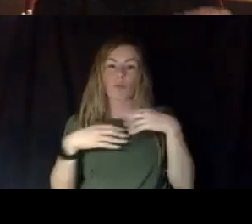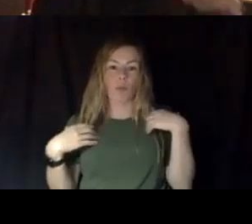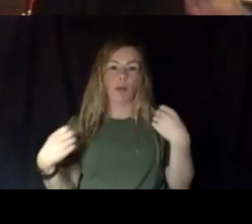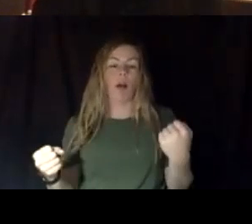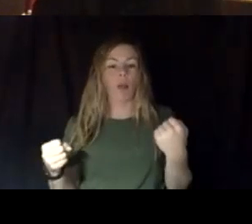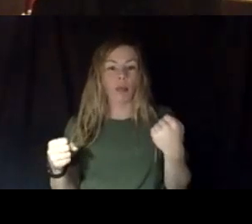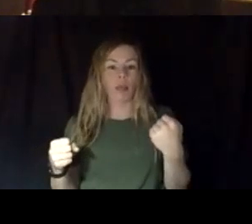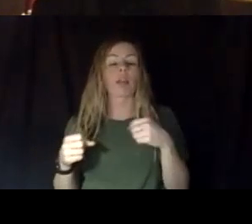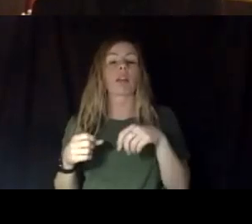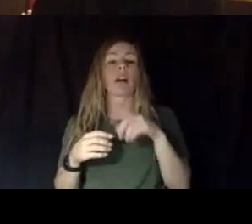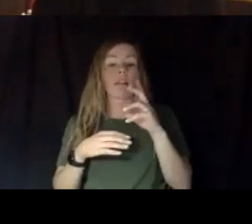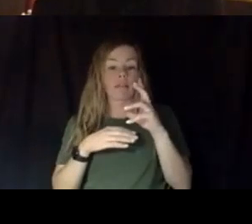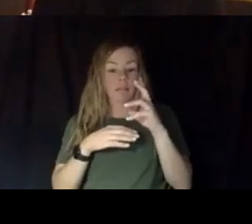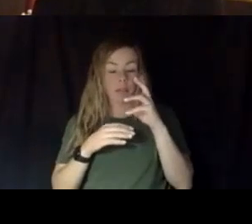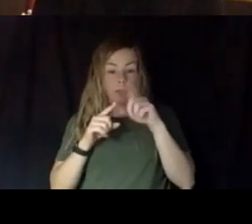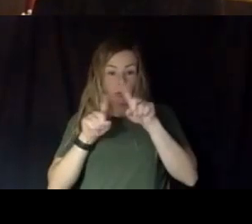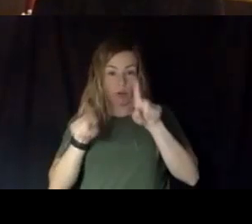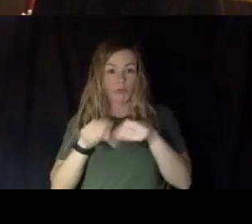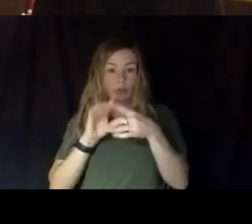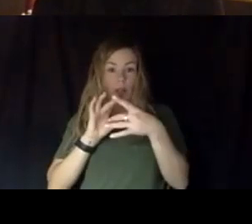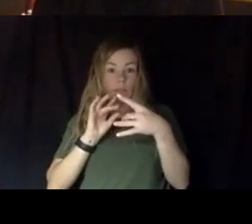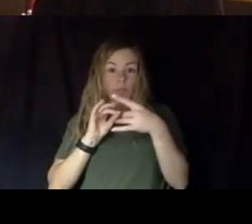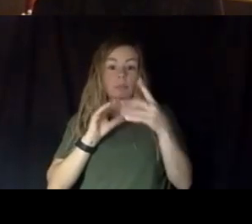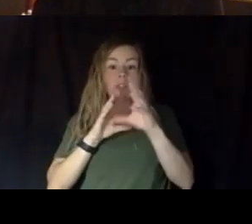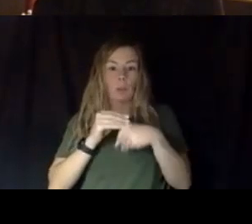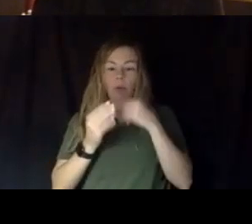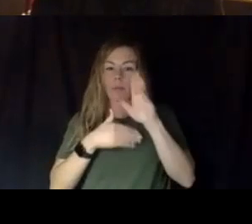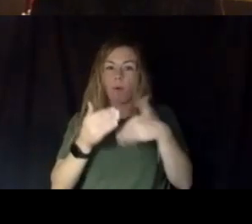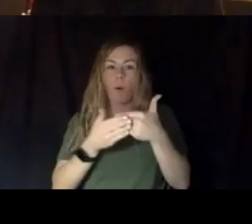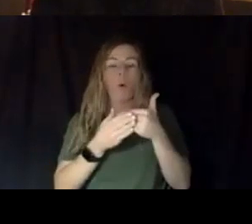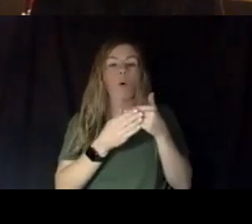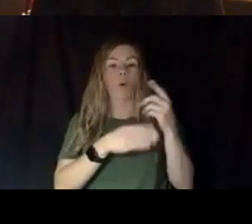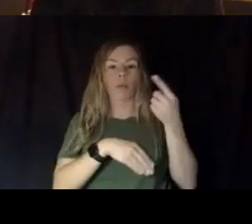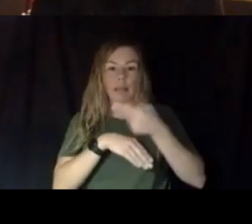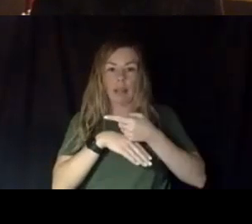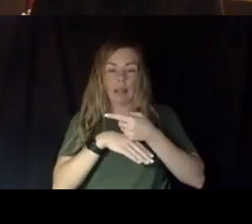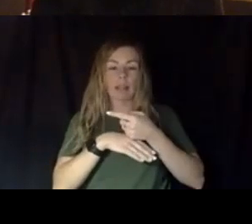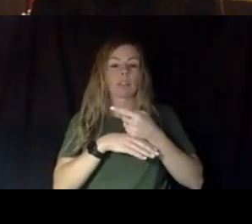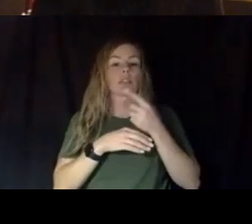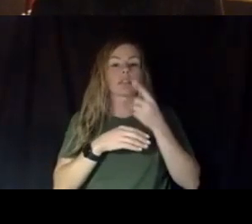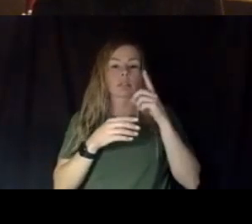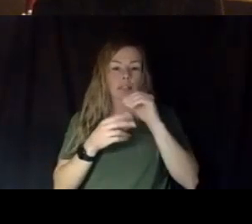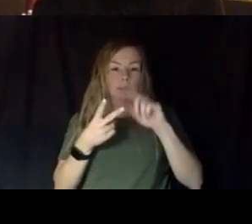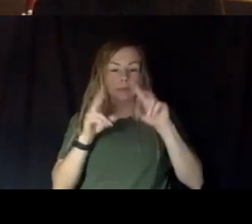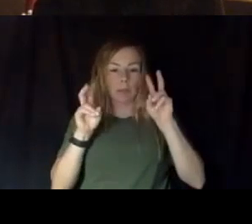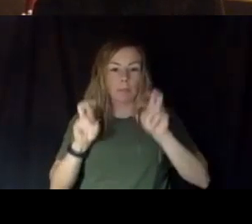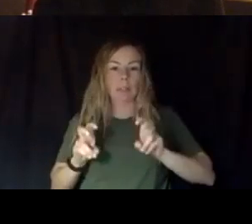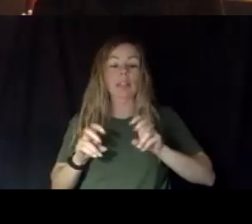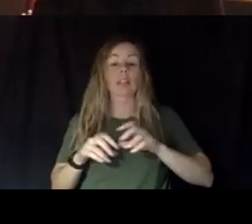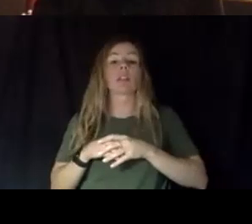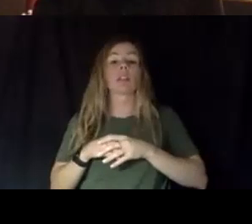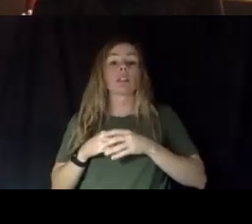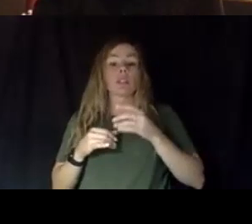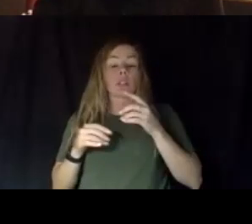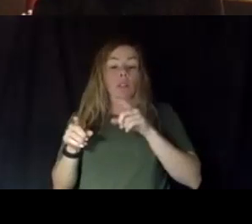chat. I've also put in the chat the link if you want to sign up for those. And then finally, we have an assessment. So